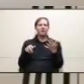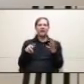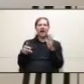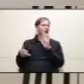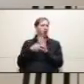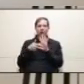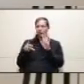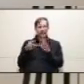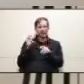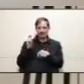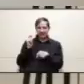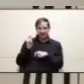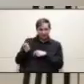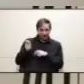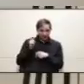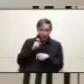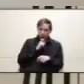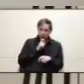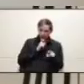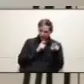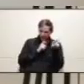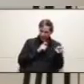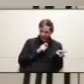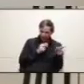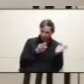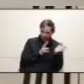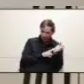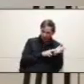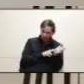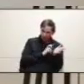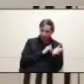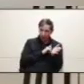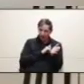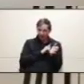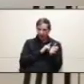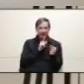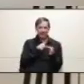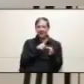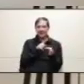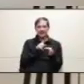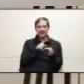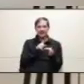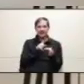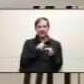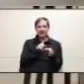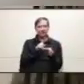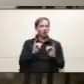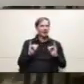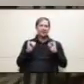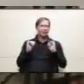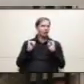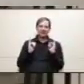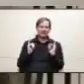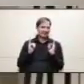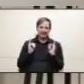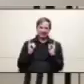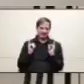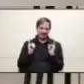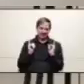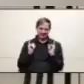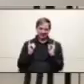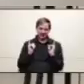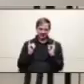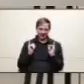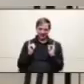contract, because I believe that would not qualify as an emergency, as you would have known when